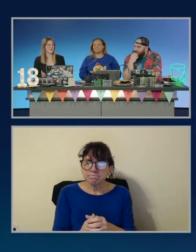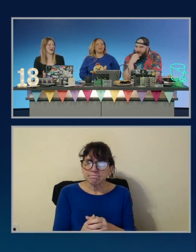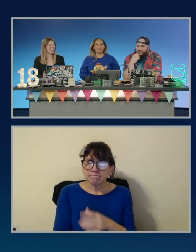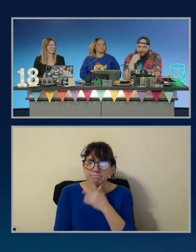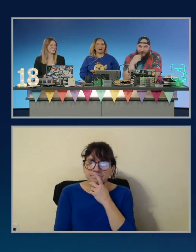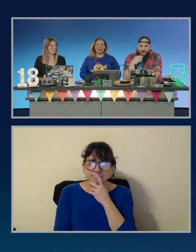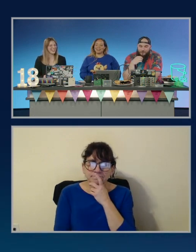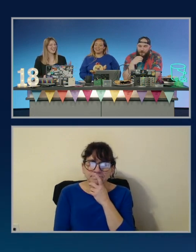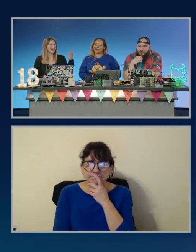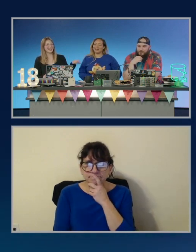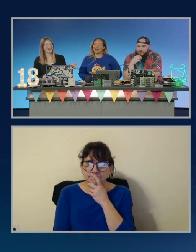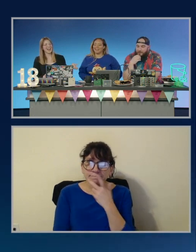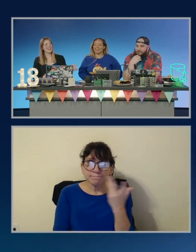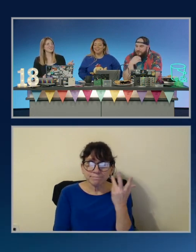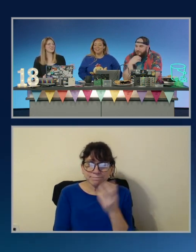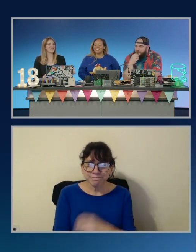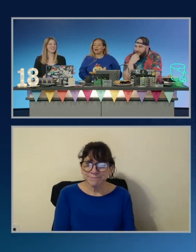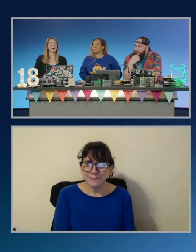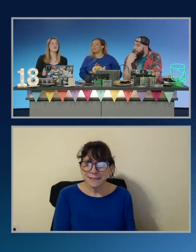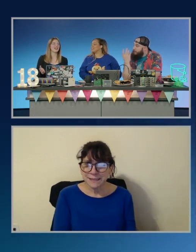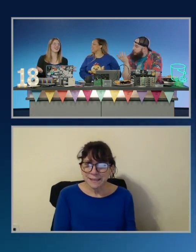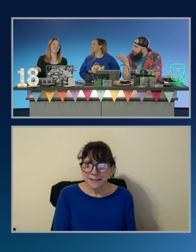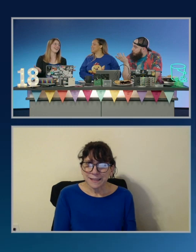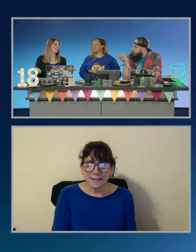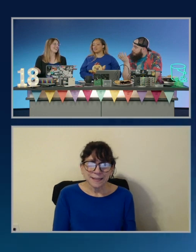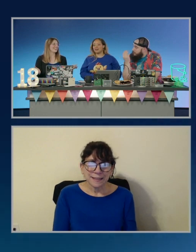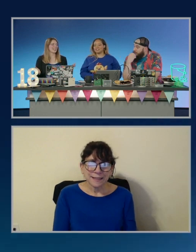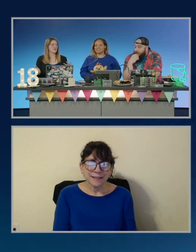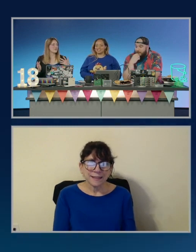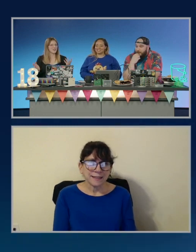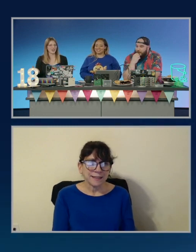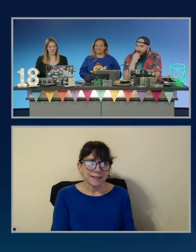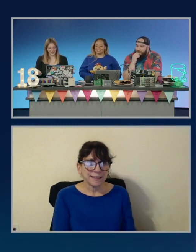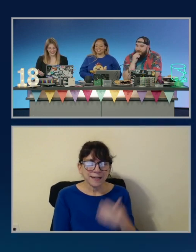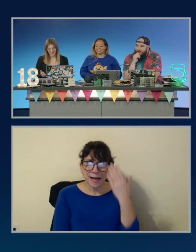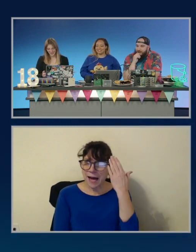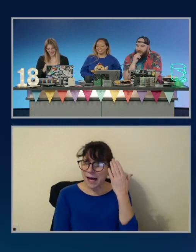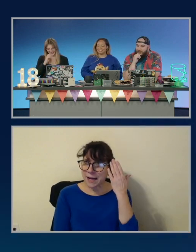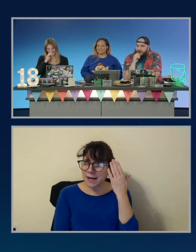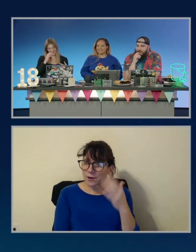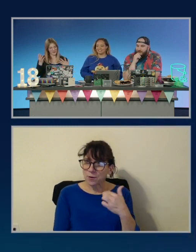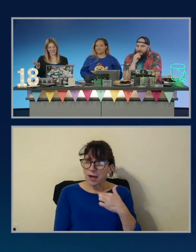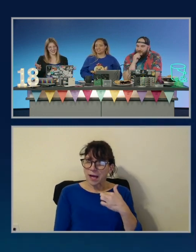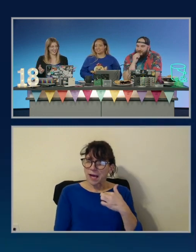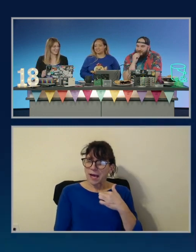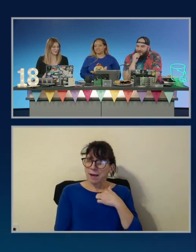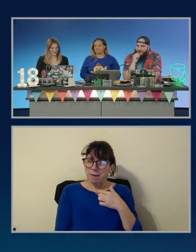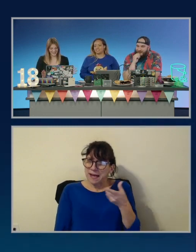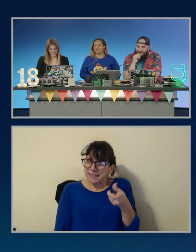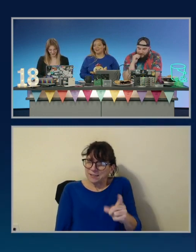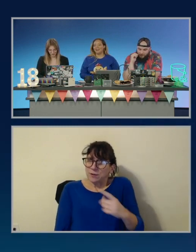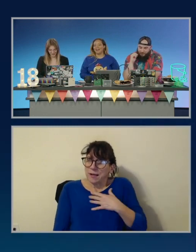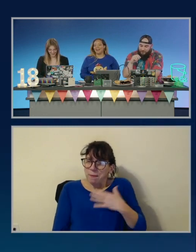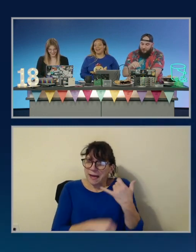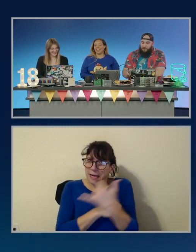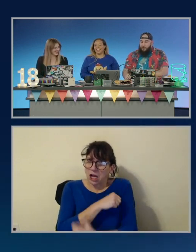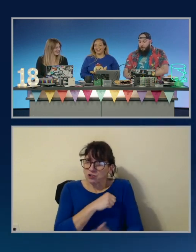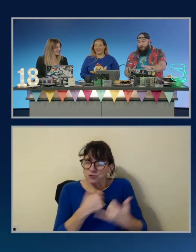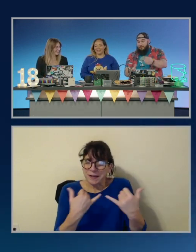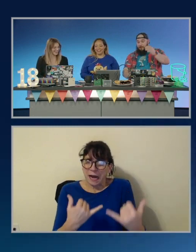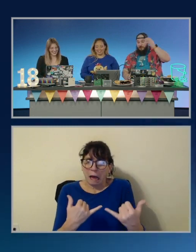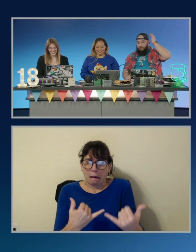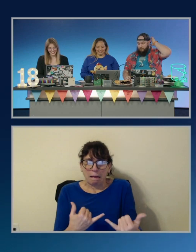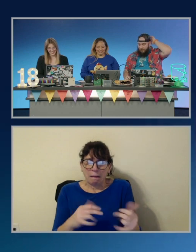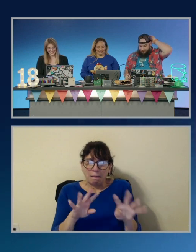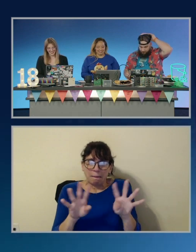don't have it, right? I don't know, chat, help me out. Yeah. Like, am I betraying my country now? Please, chat, somebody has to help me out. we